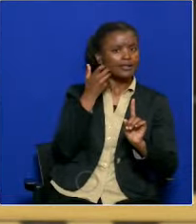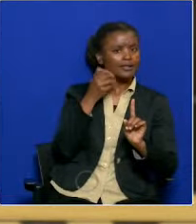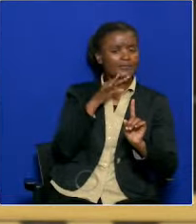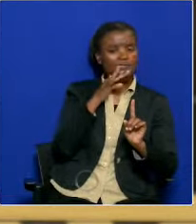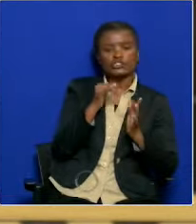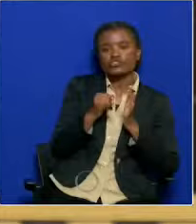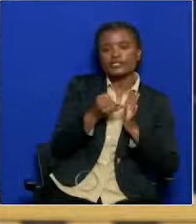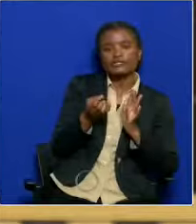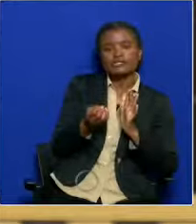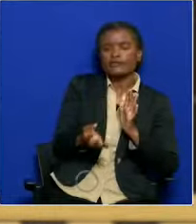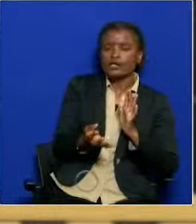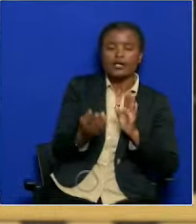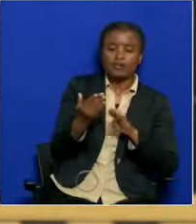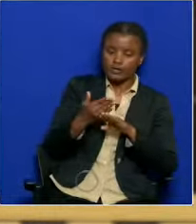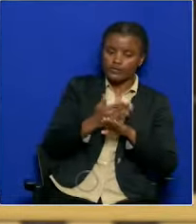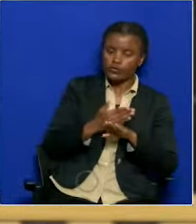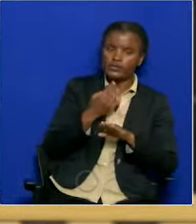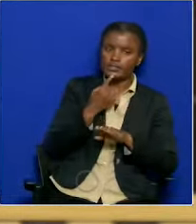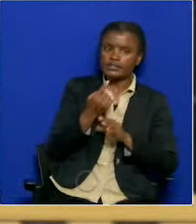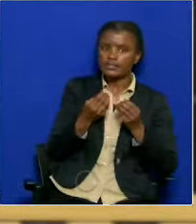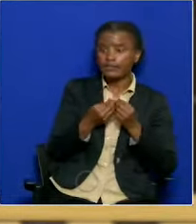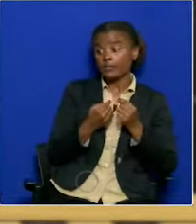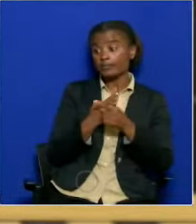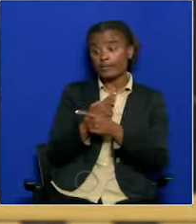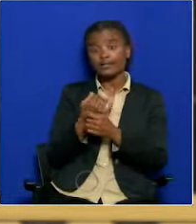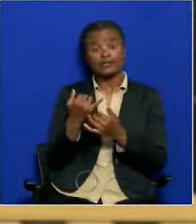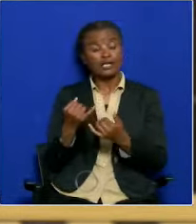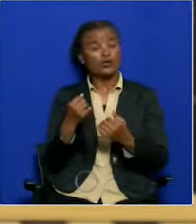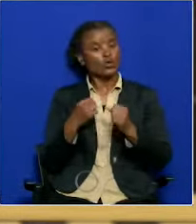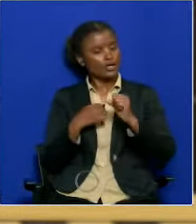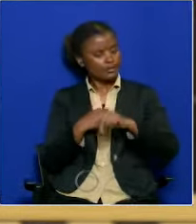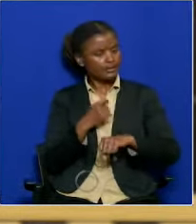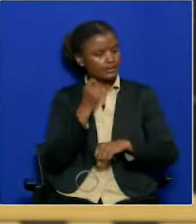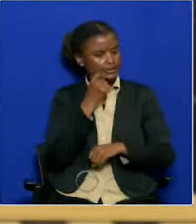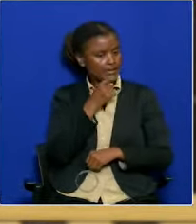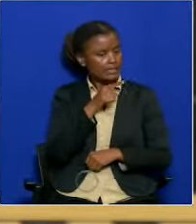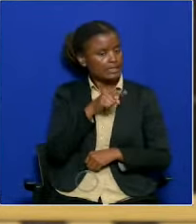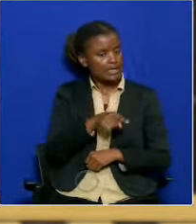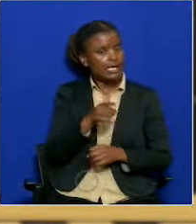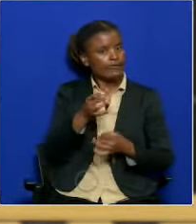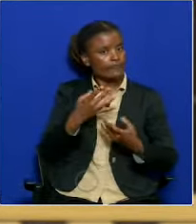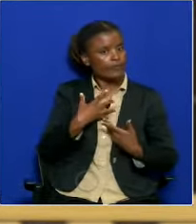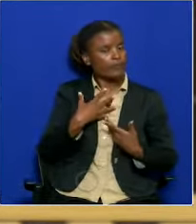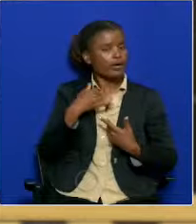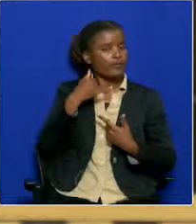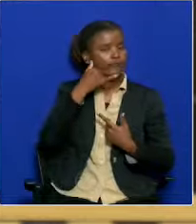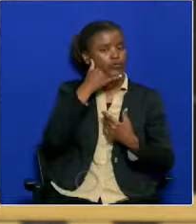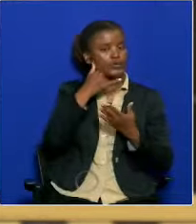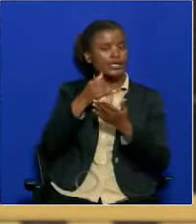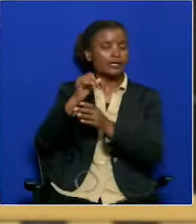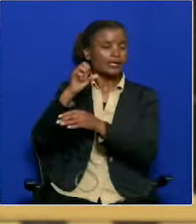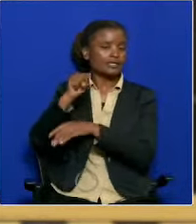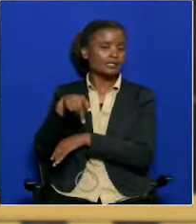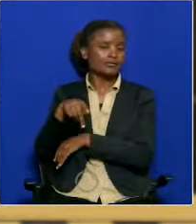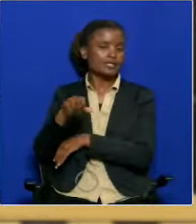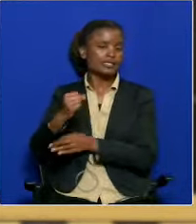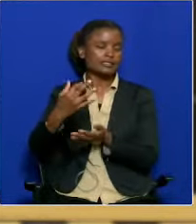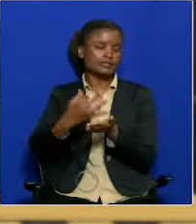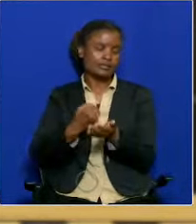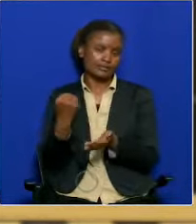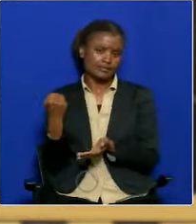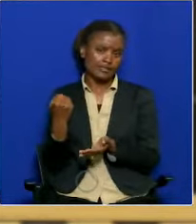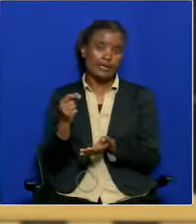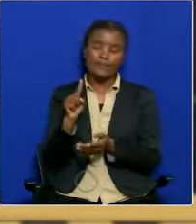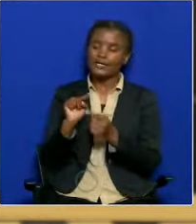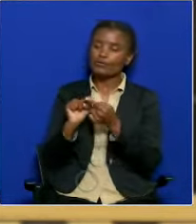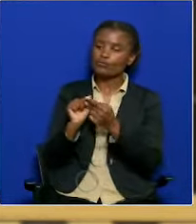admitted, well, yeah, he did say to me that his phones were seized. The simple point is that it's improbable that you heard